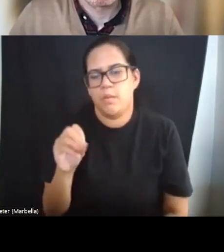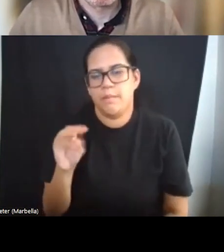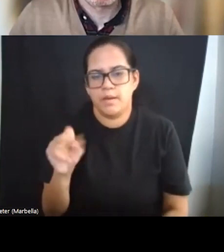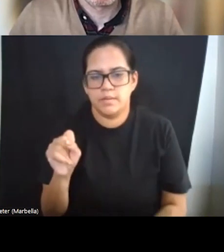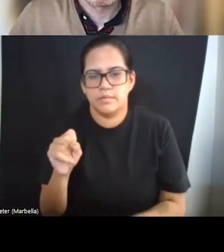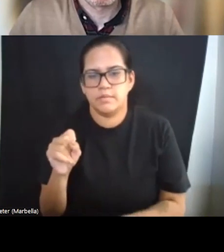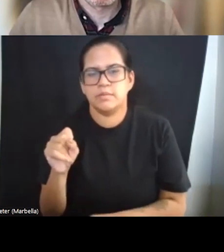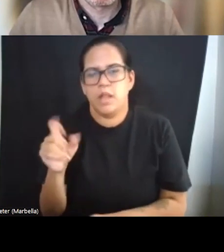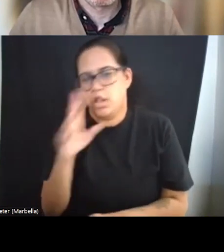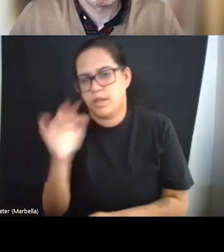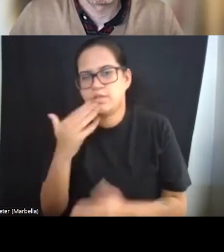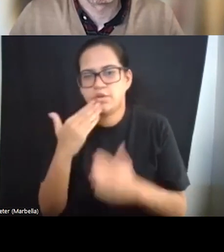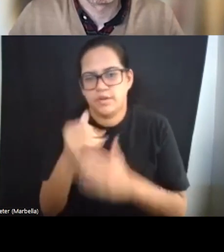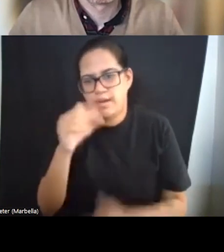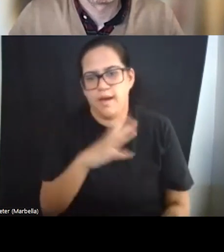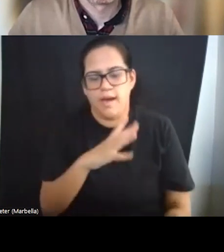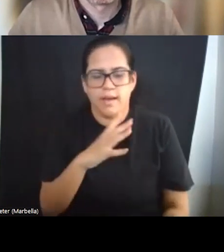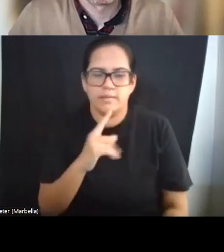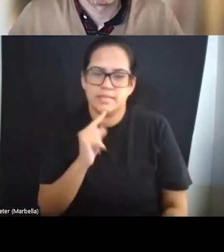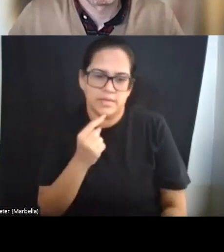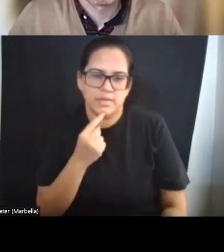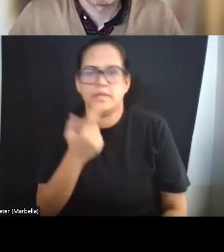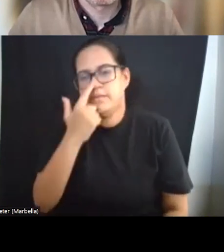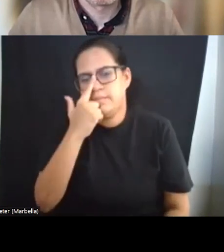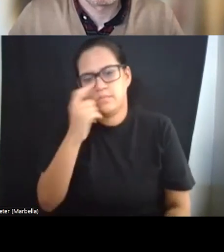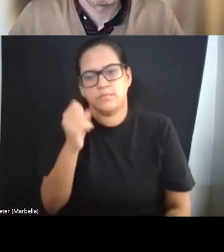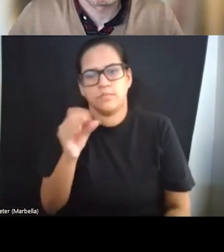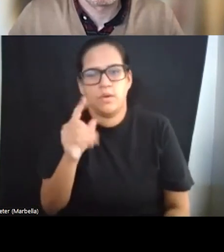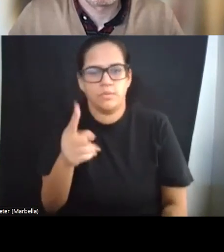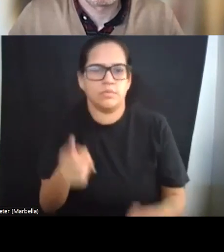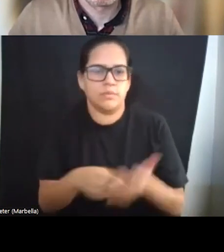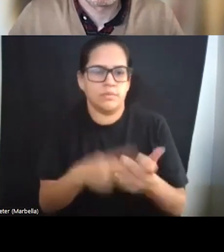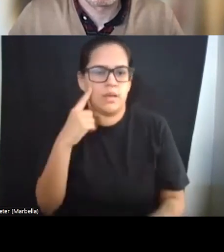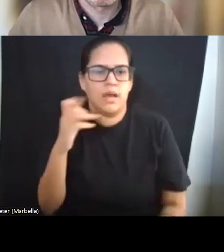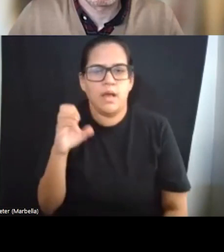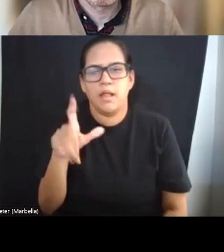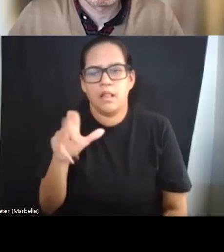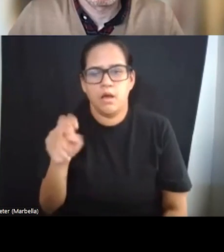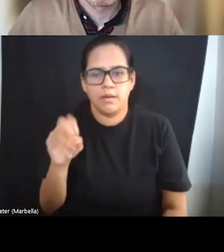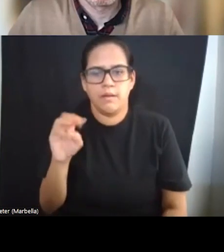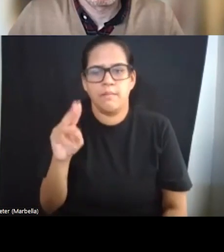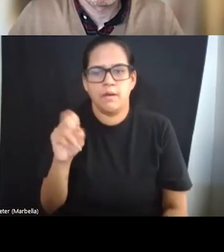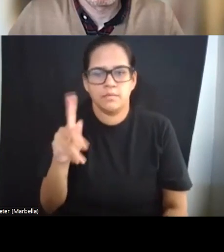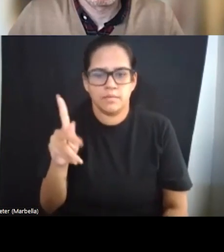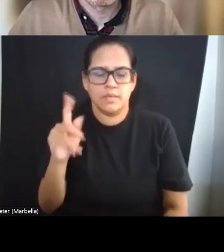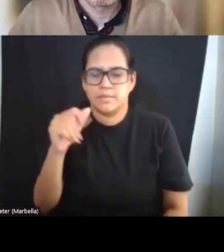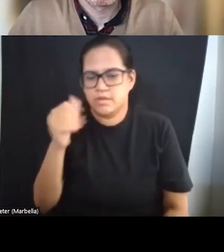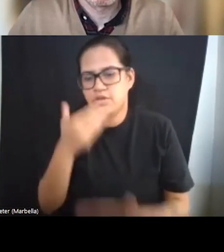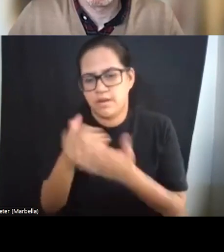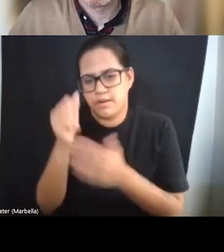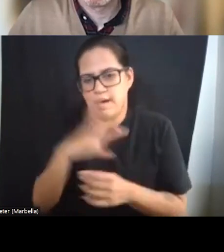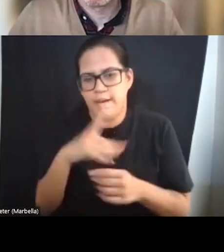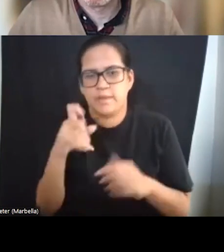guy. Like, I'm serious about it. Sometimes you think Elon Musk is even the good guy in a sense of